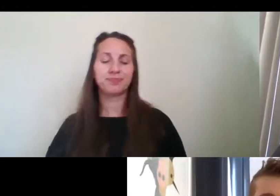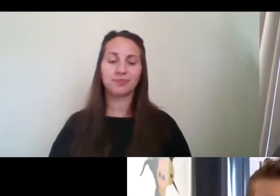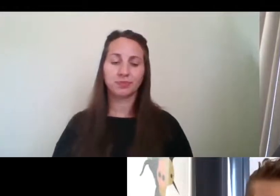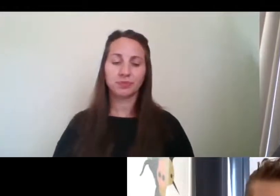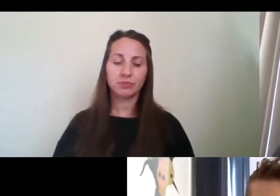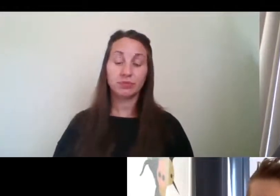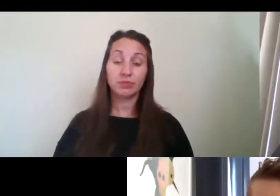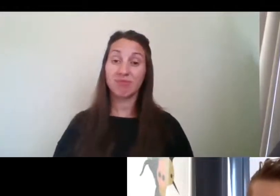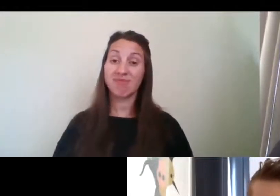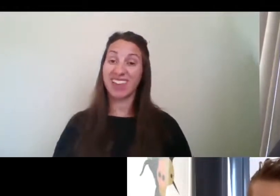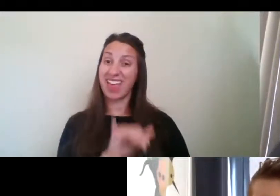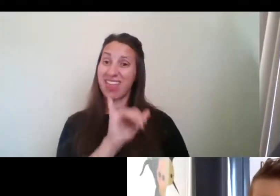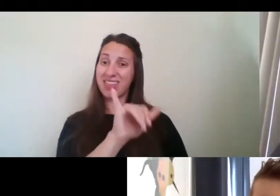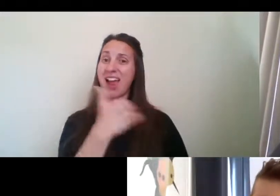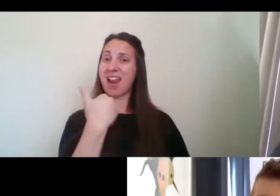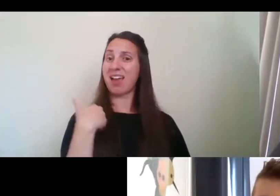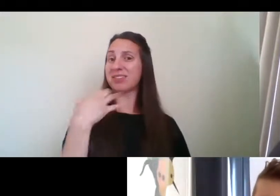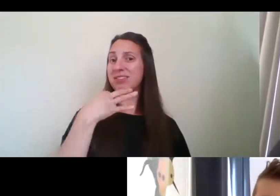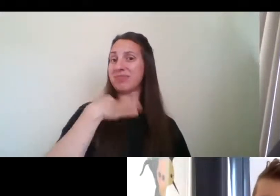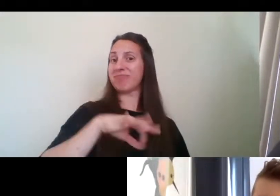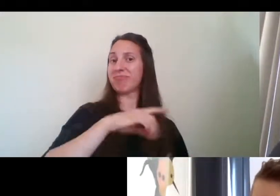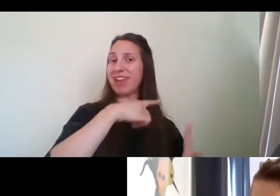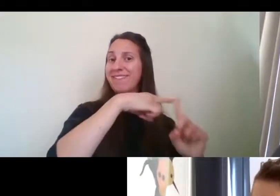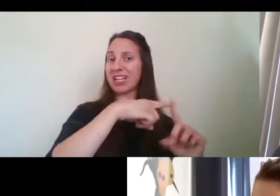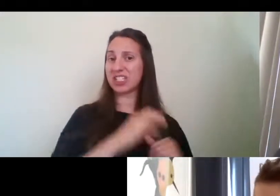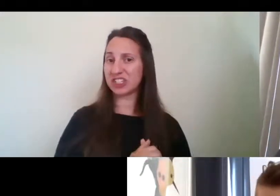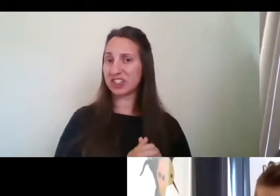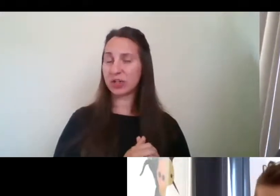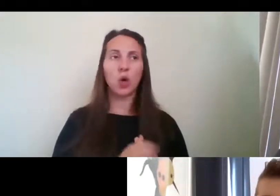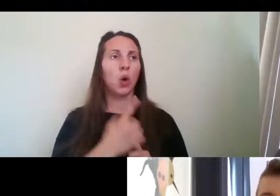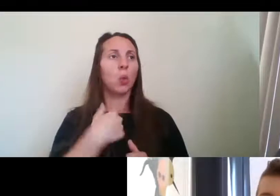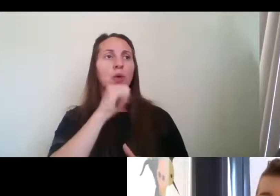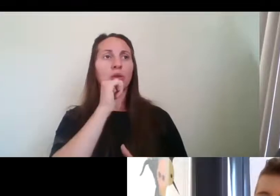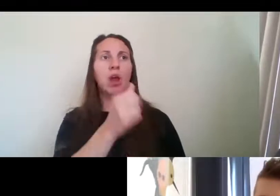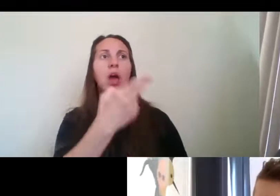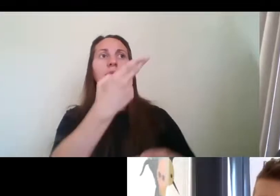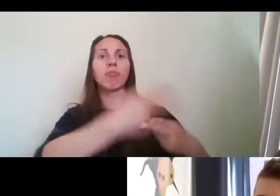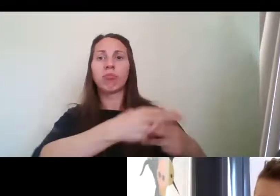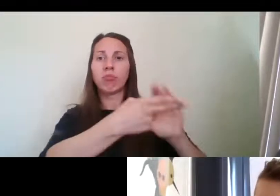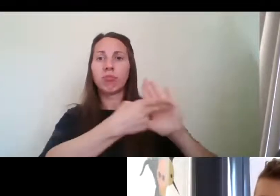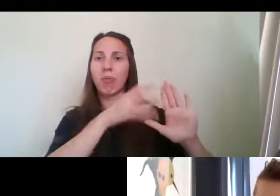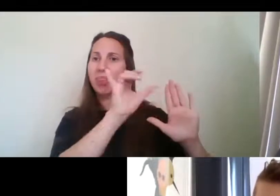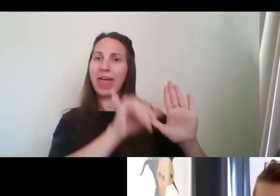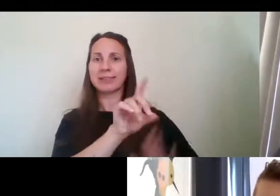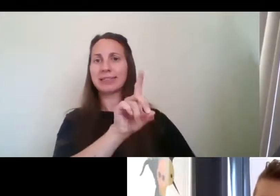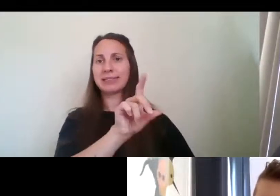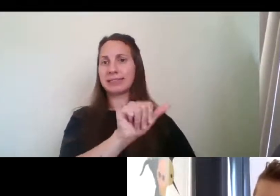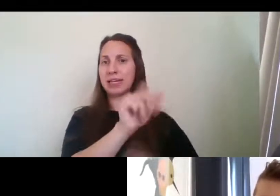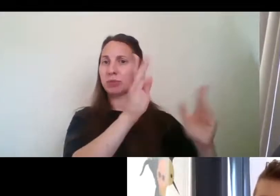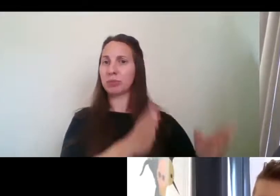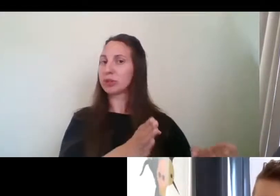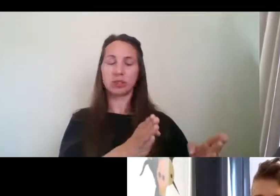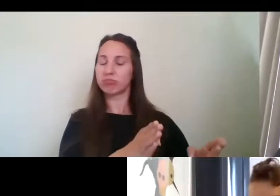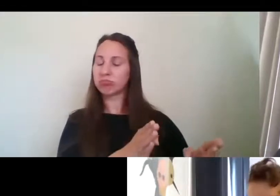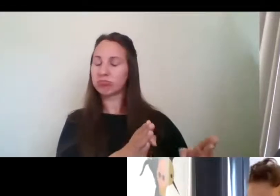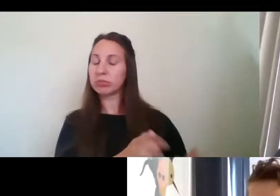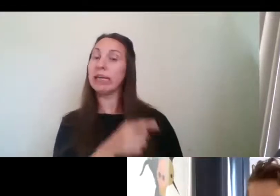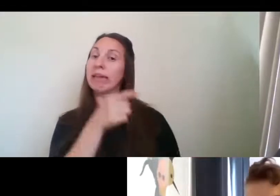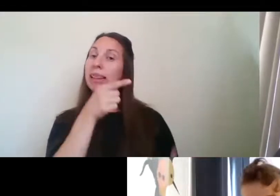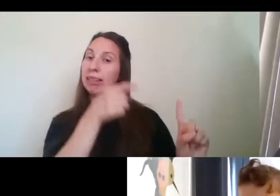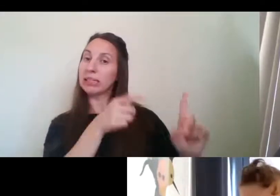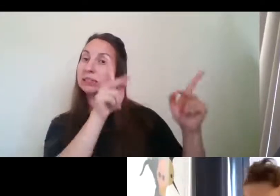an advantage to that. We're not just saying, oh, that's a disabled person. We are saying that is a person who is currently using this piece